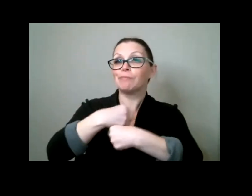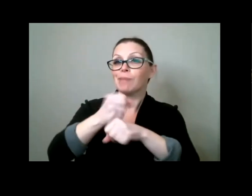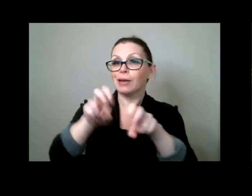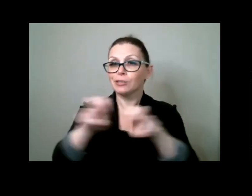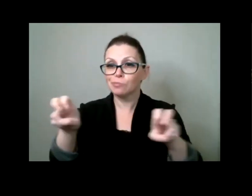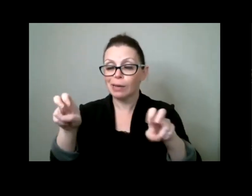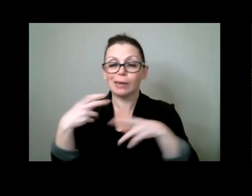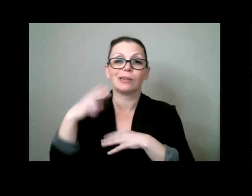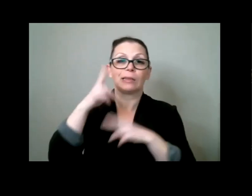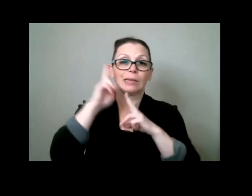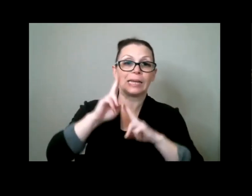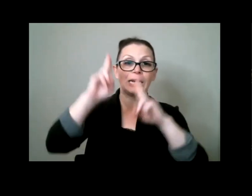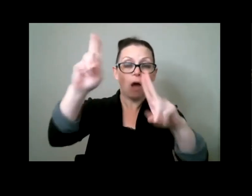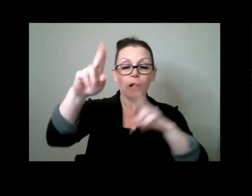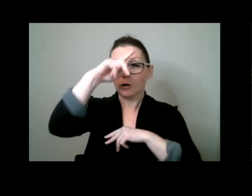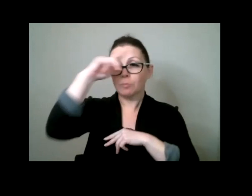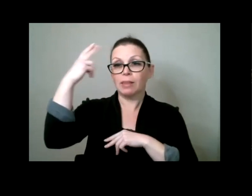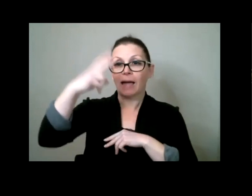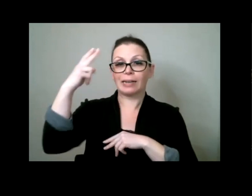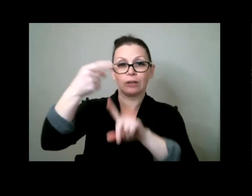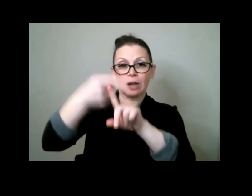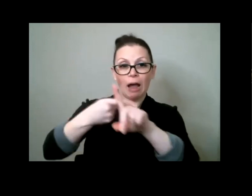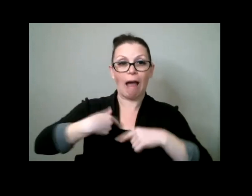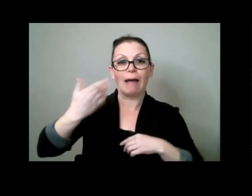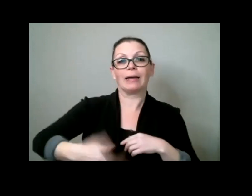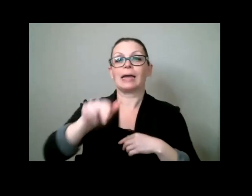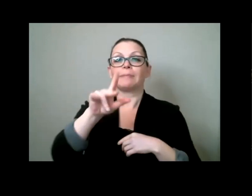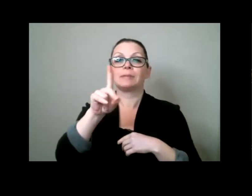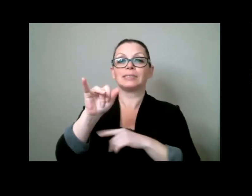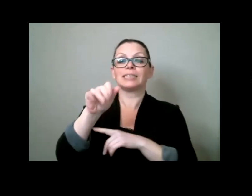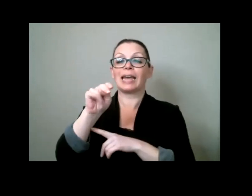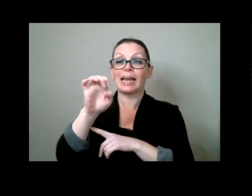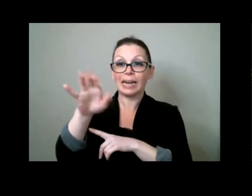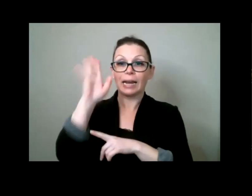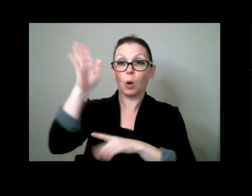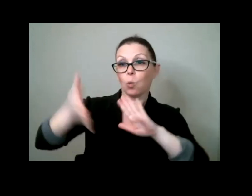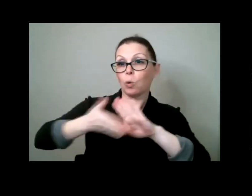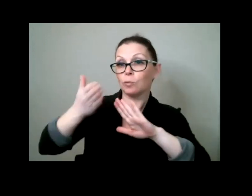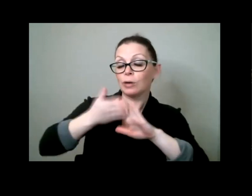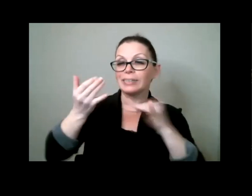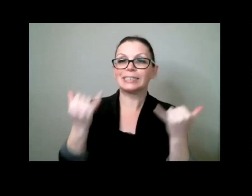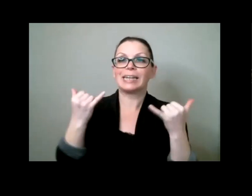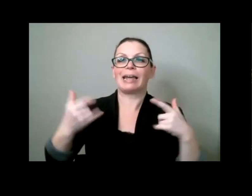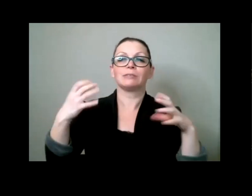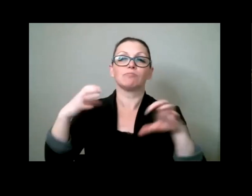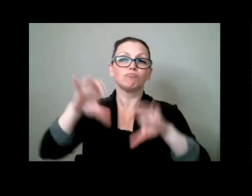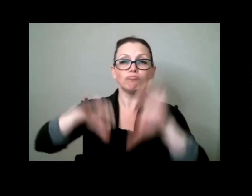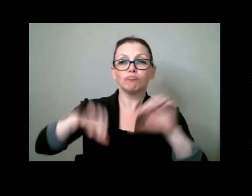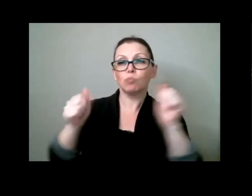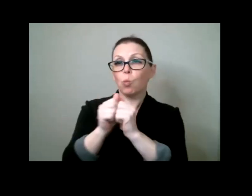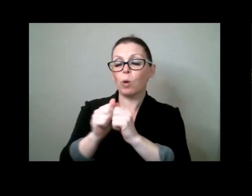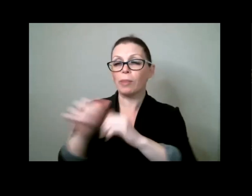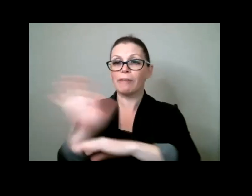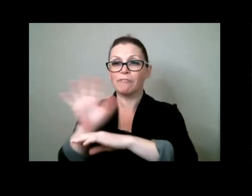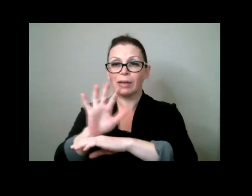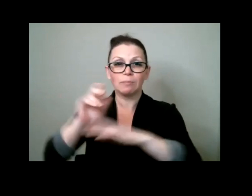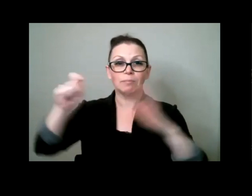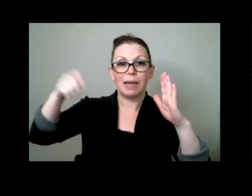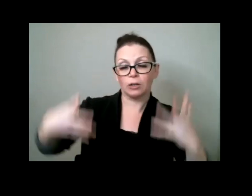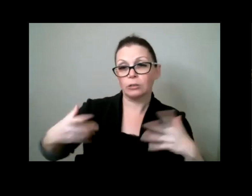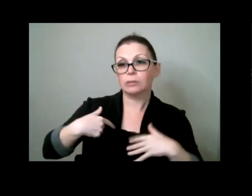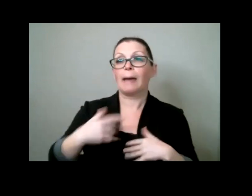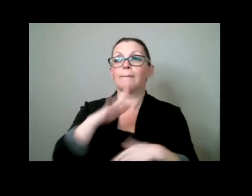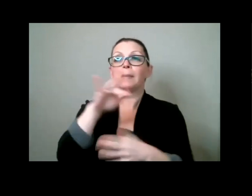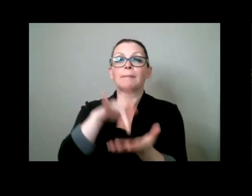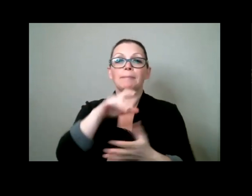I am Diane J. Wright, and I'll be moderating today's conversation with our filmmakers. I am a middle-aged biracial Black